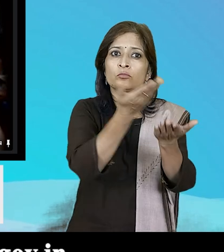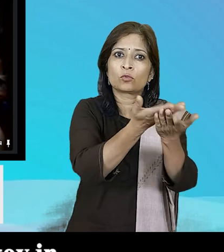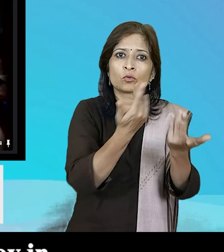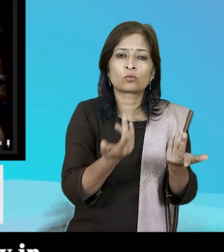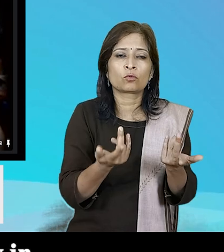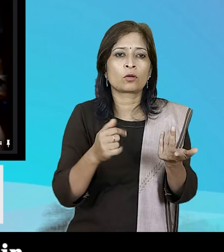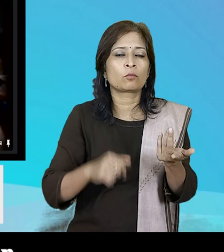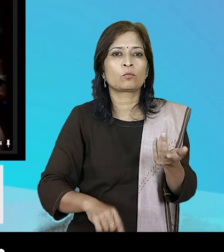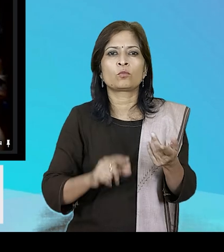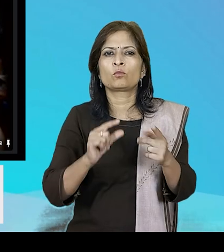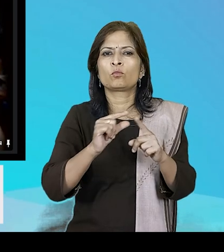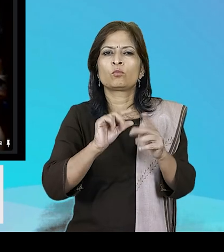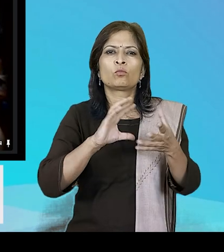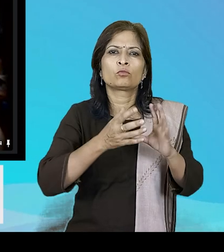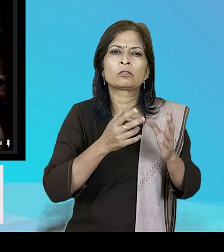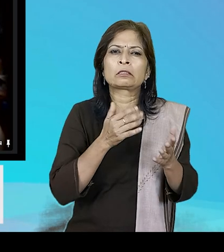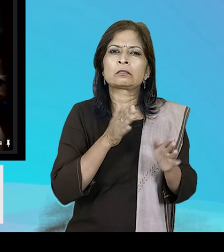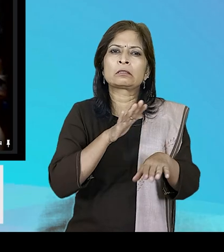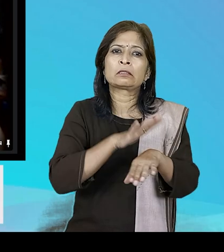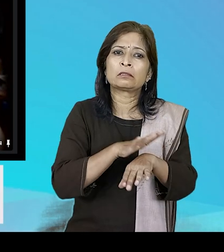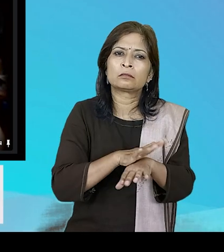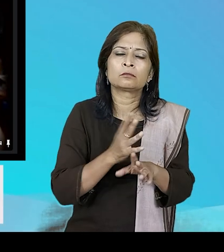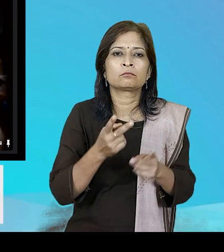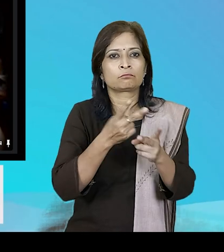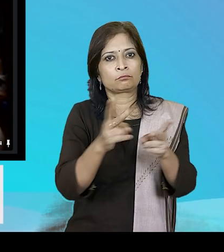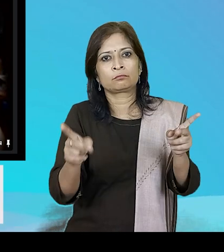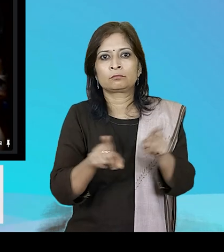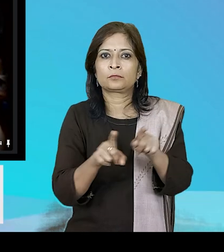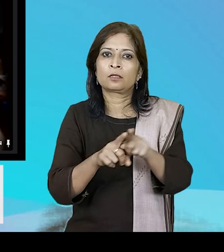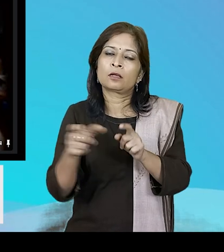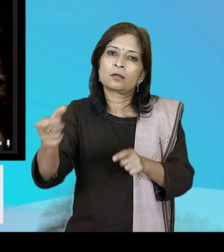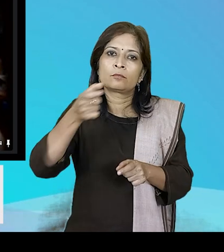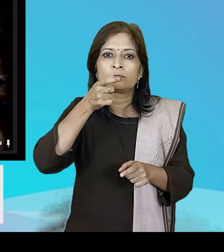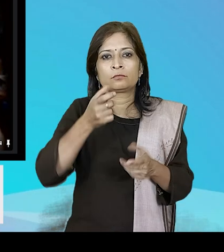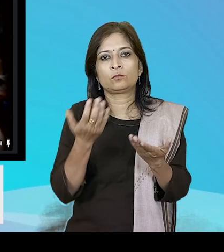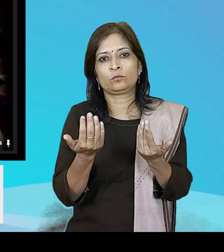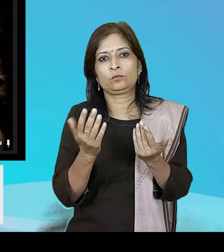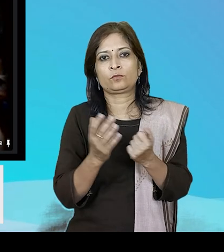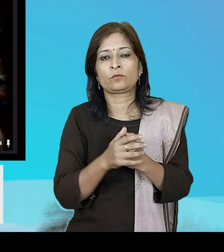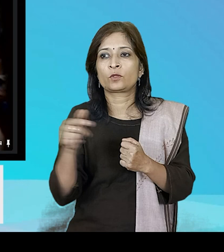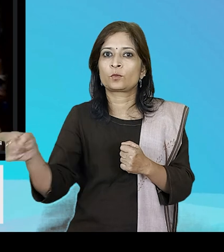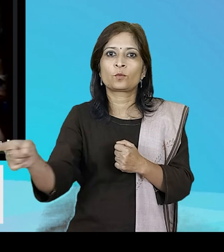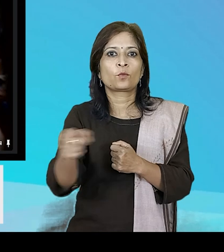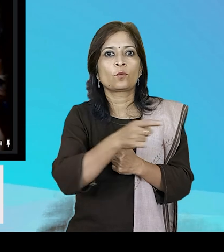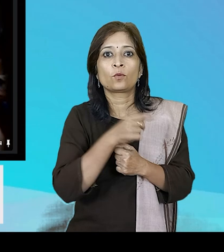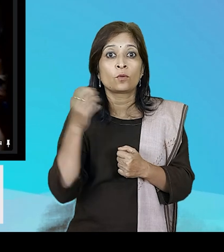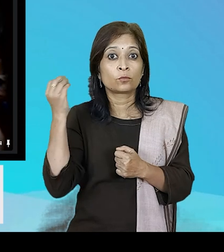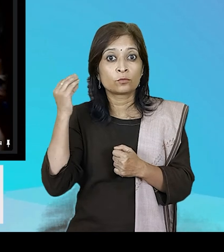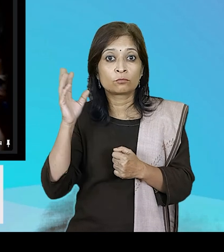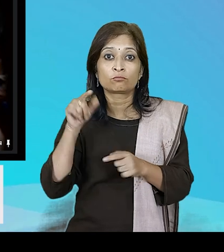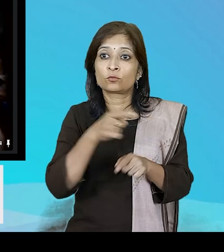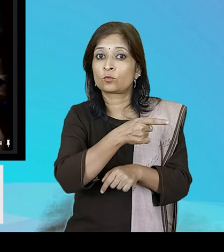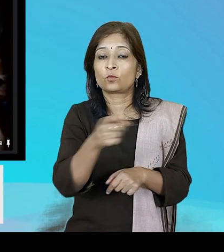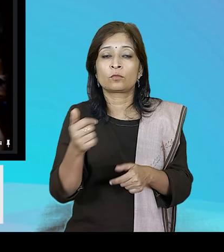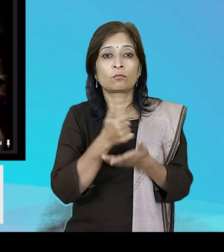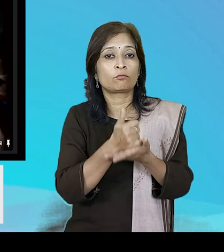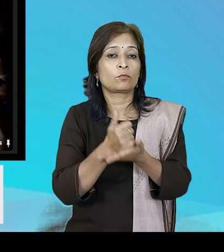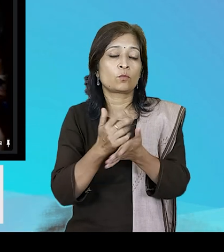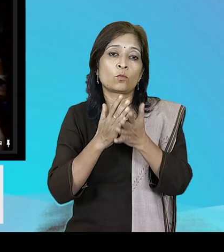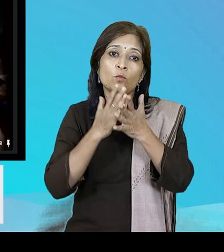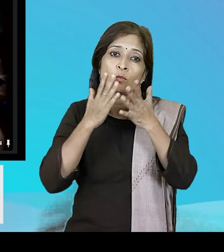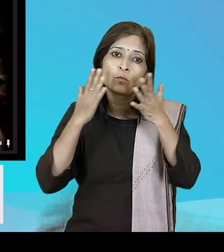in their application or the processing of the application. Okay. This is very helpful information to all those who are listening,